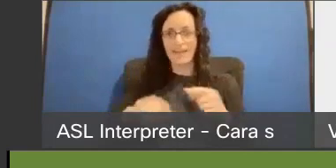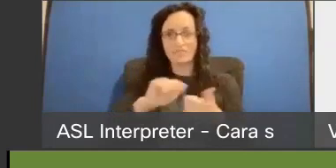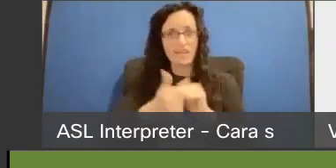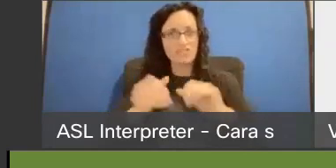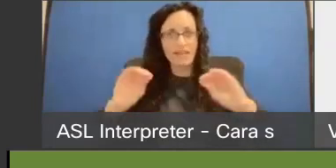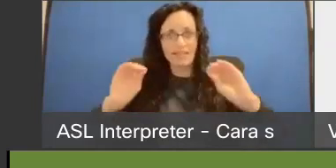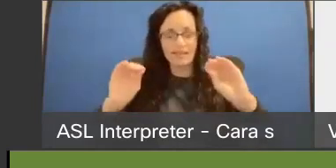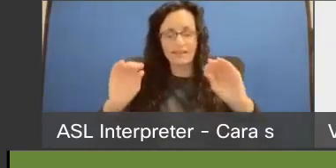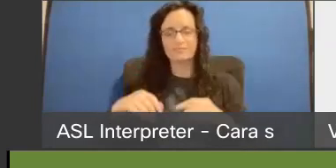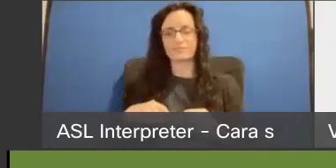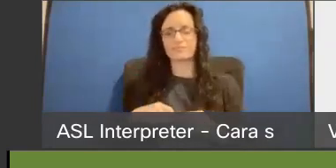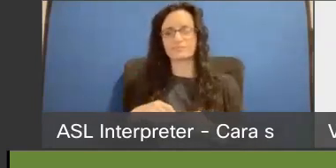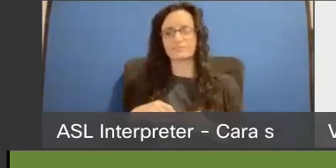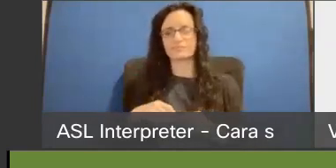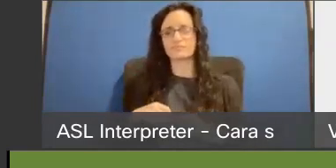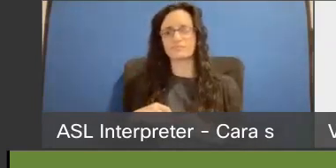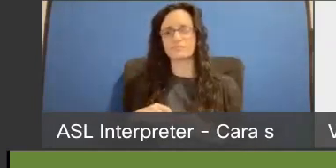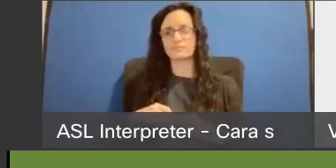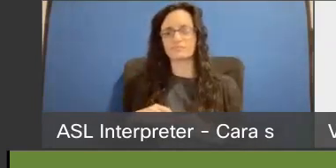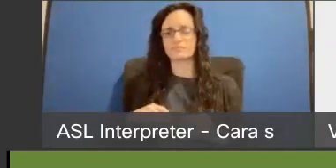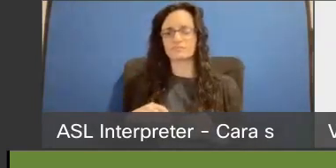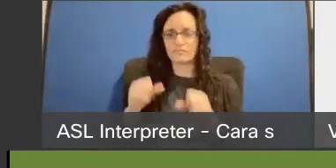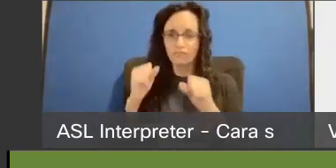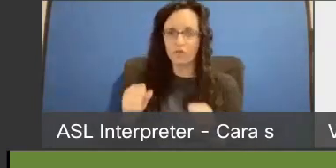And dramatic feelings of